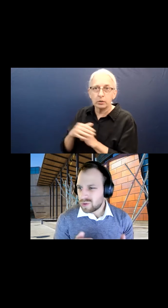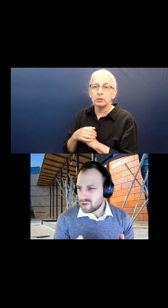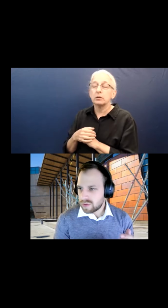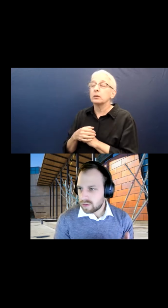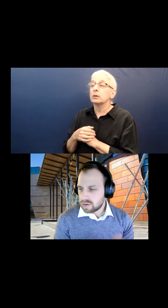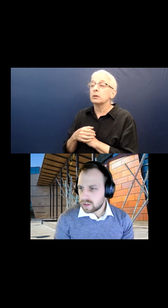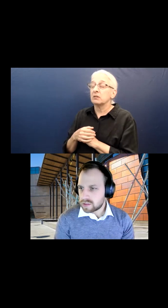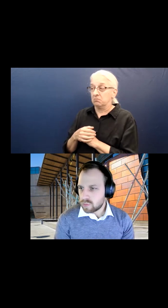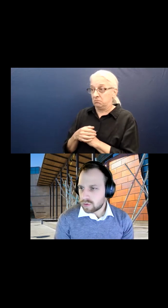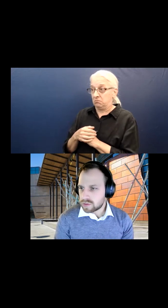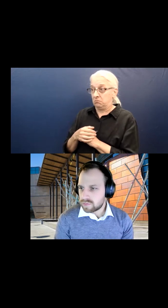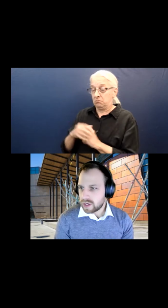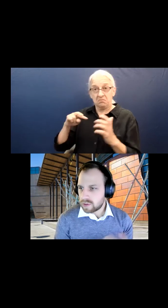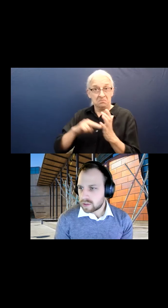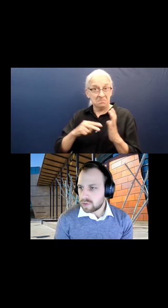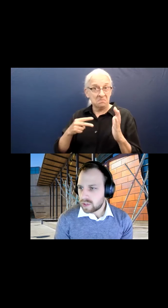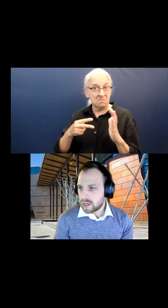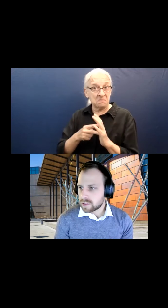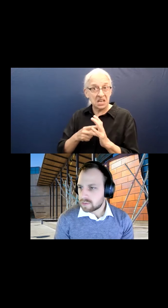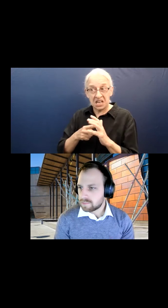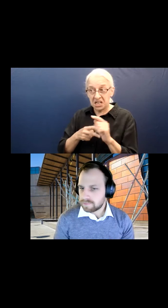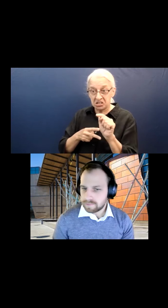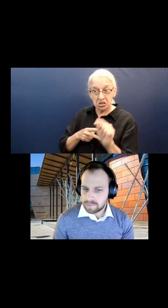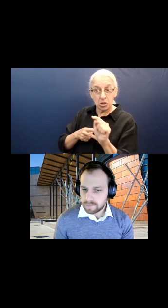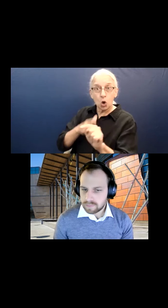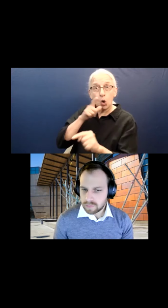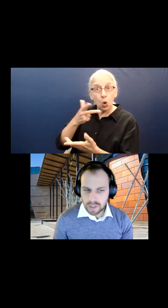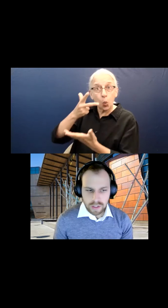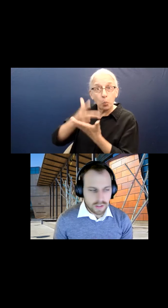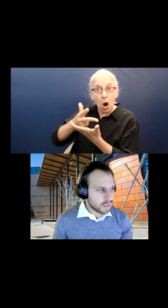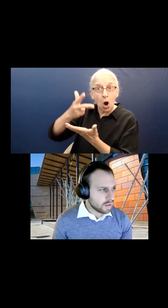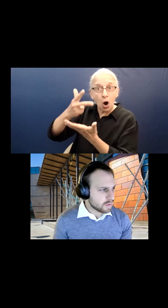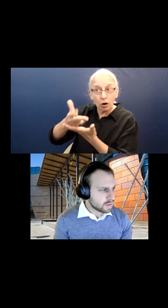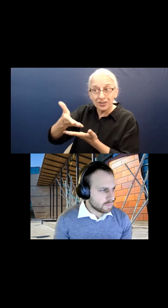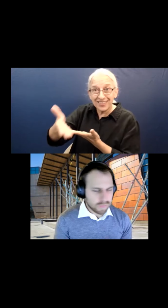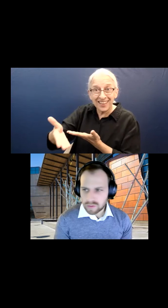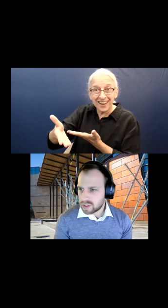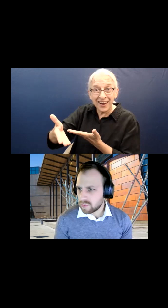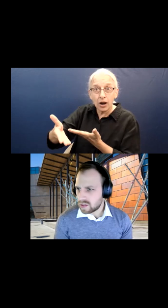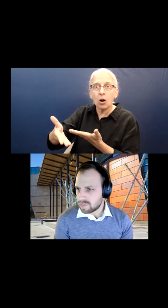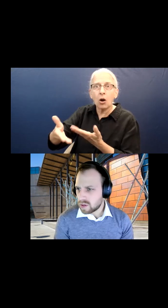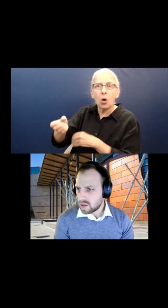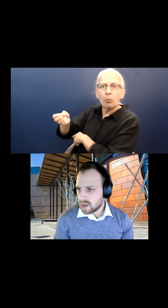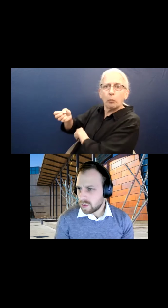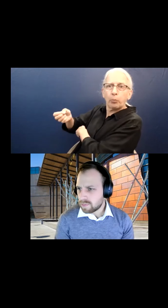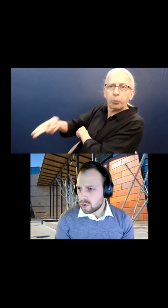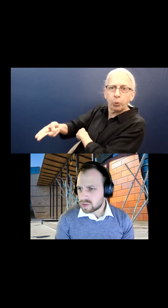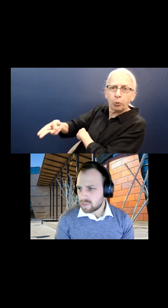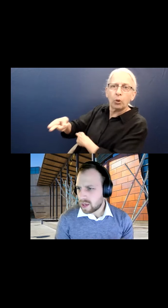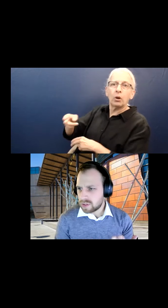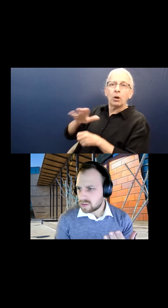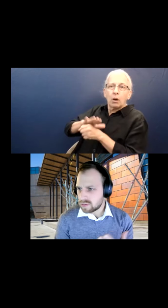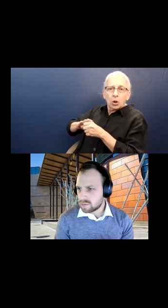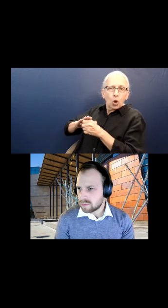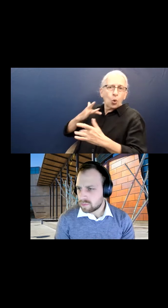one community over the other, it's more just valuing the community asset. And again, if there's further clarity,